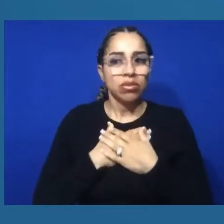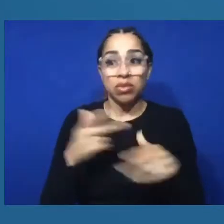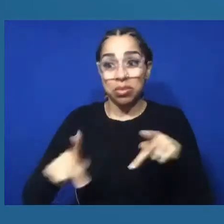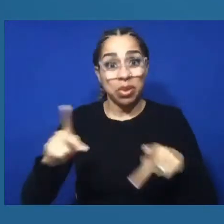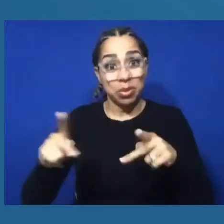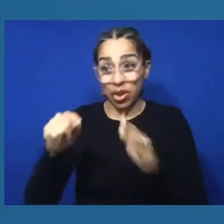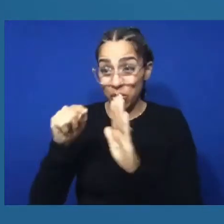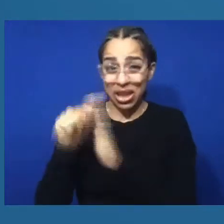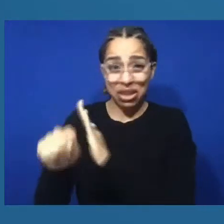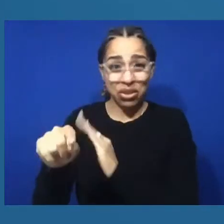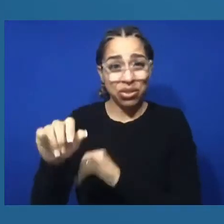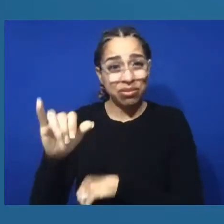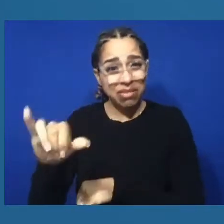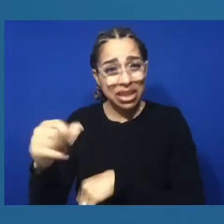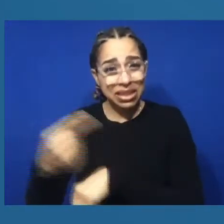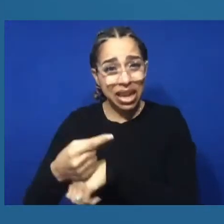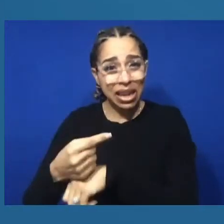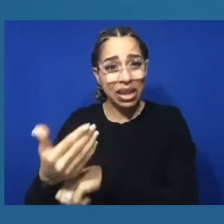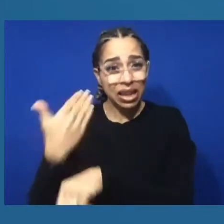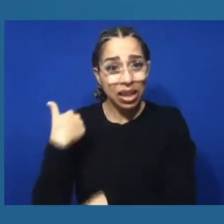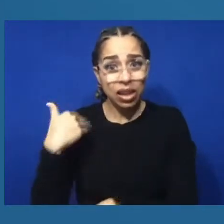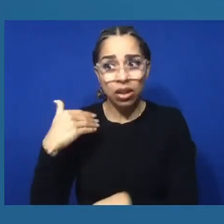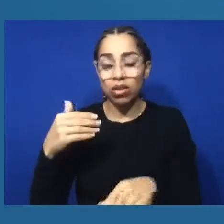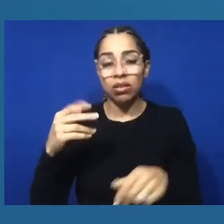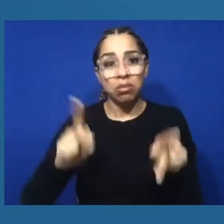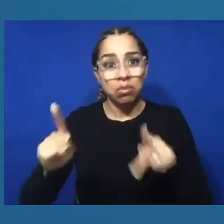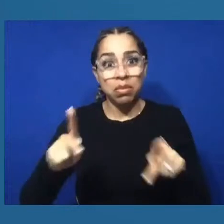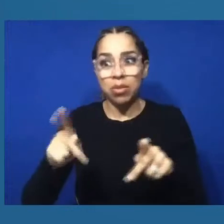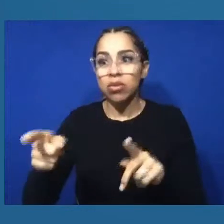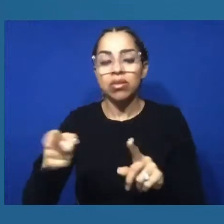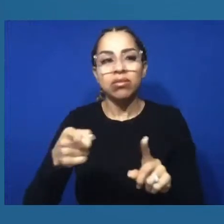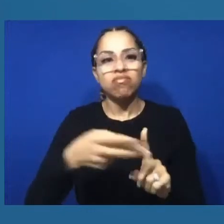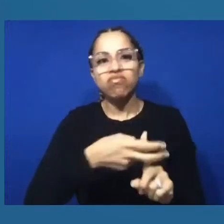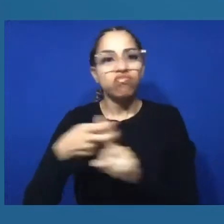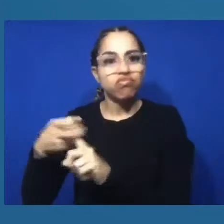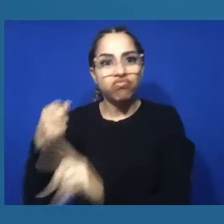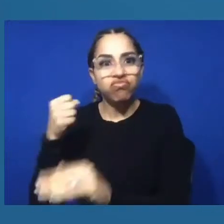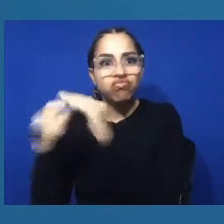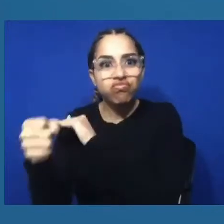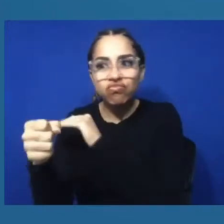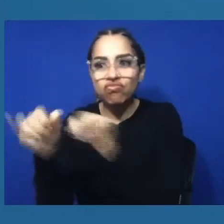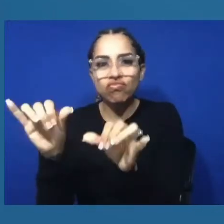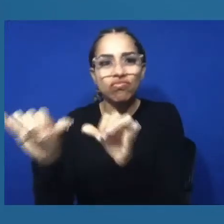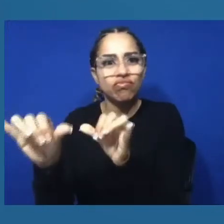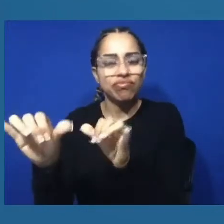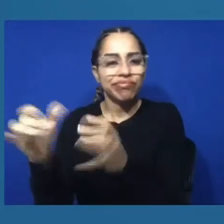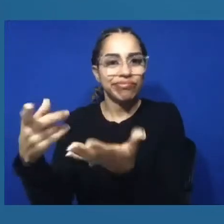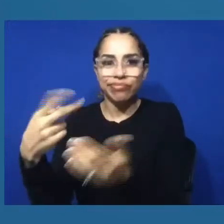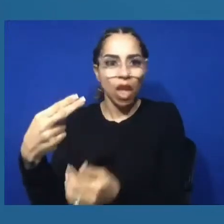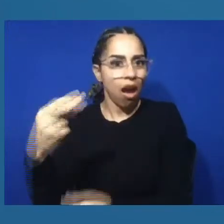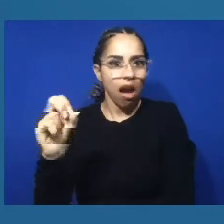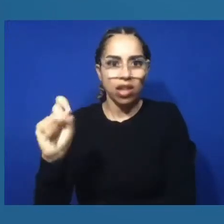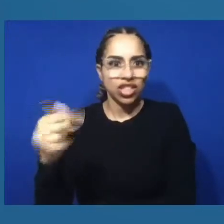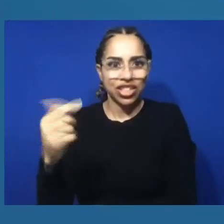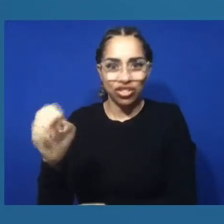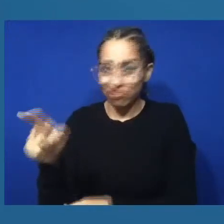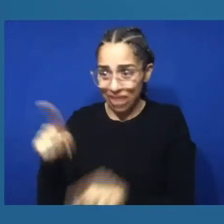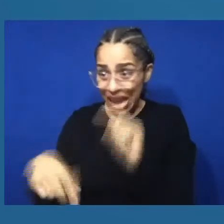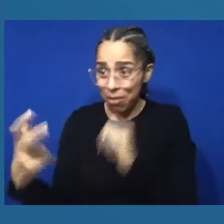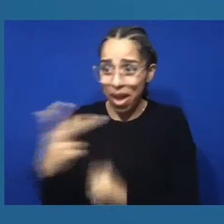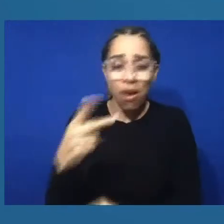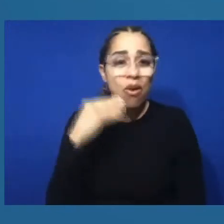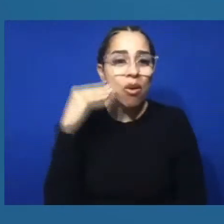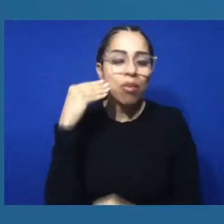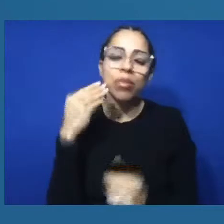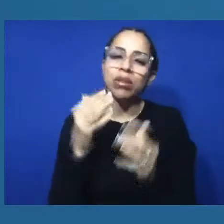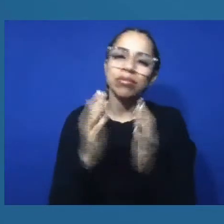held captive and not returning home, but to the families that are finally going to get what they've been praying for this long time. This